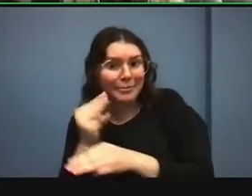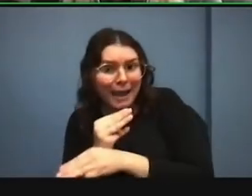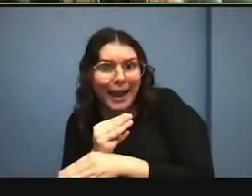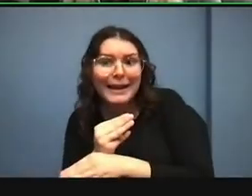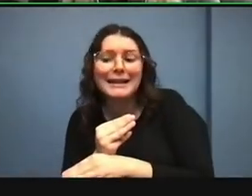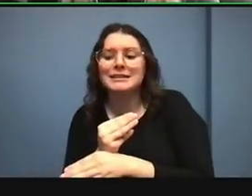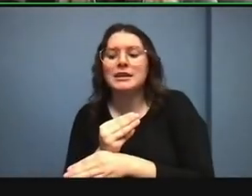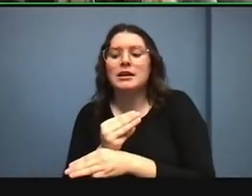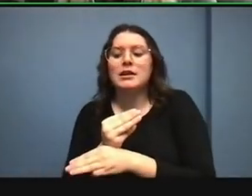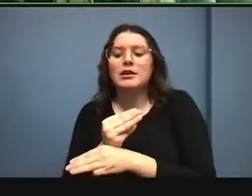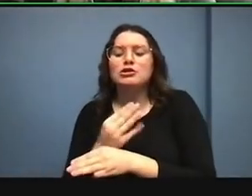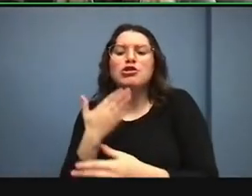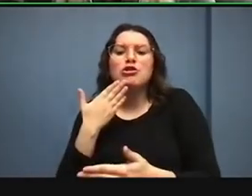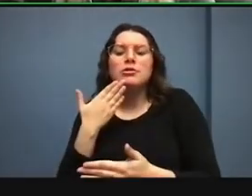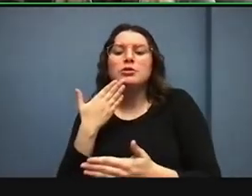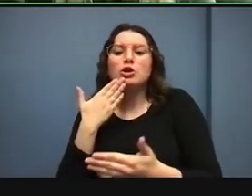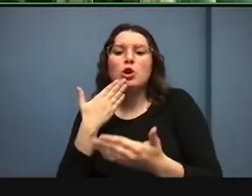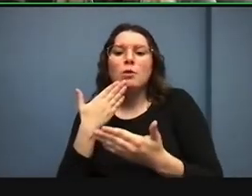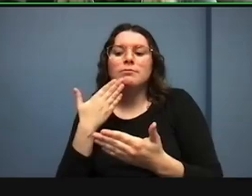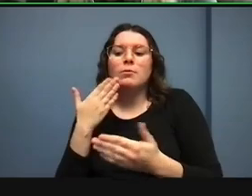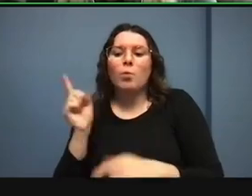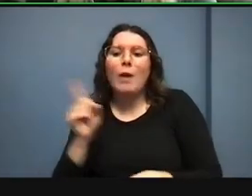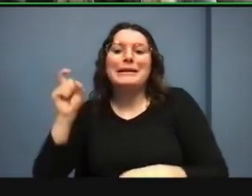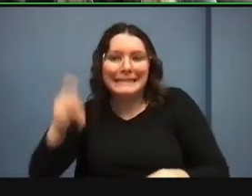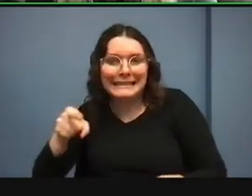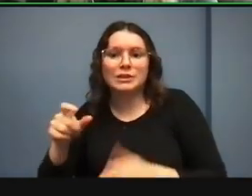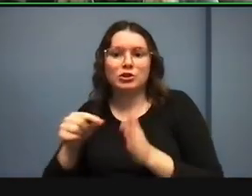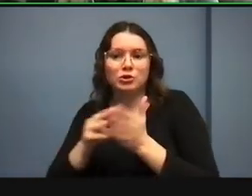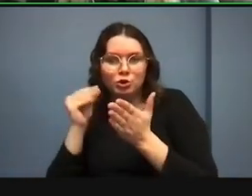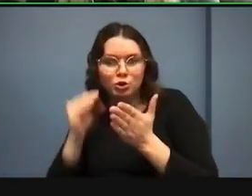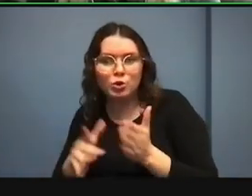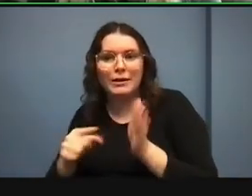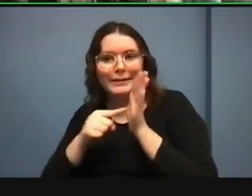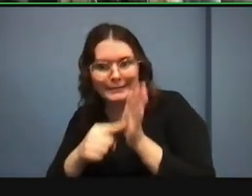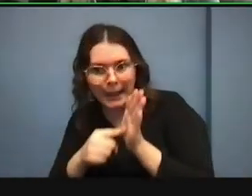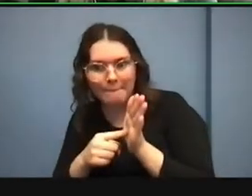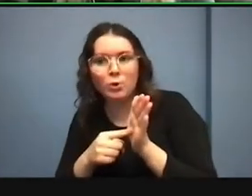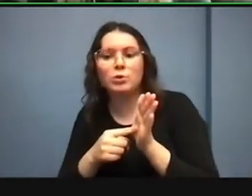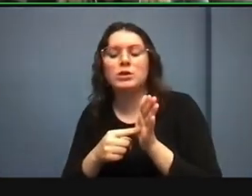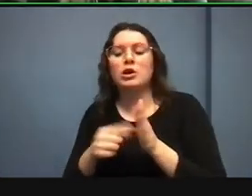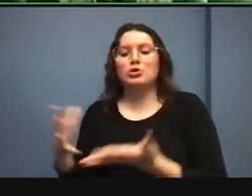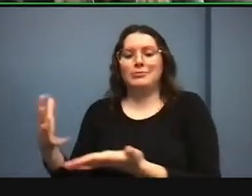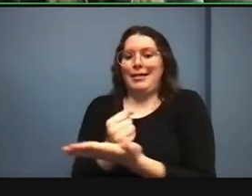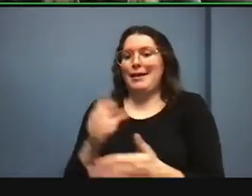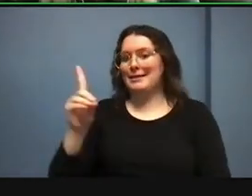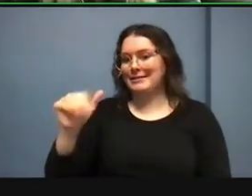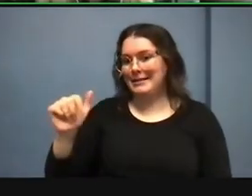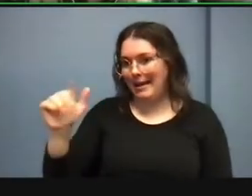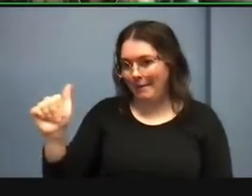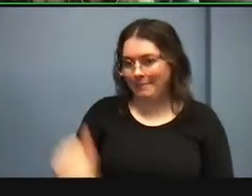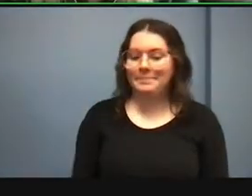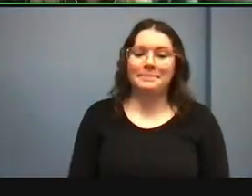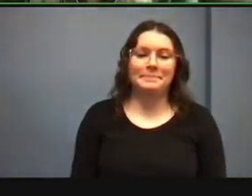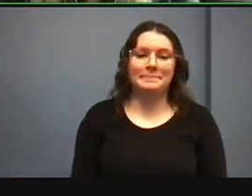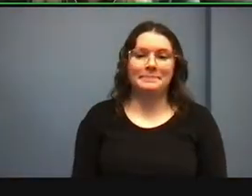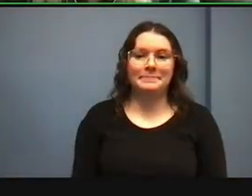should have student work samples listed on the goal as a means of collecting data.